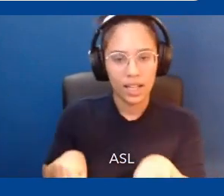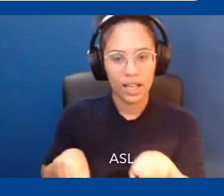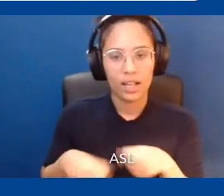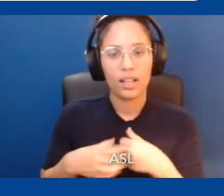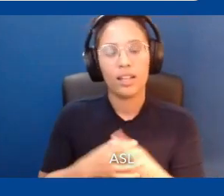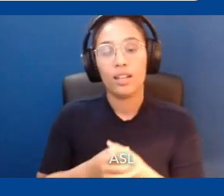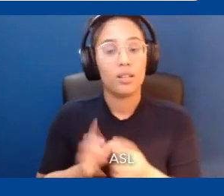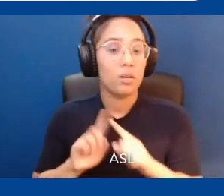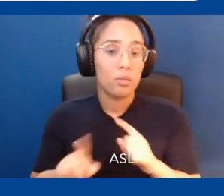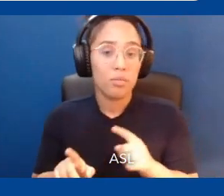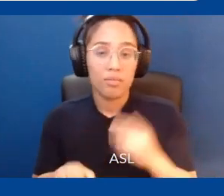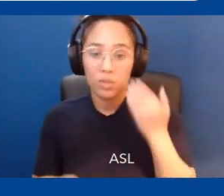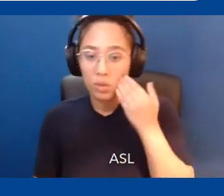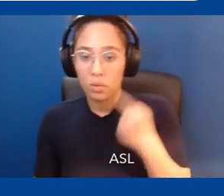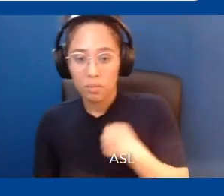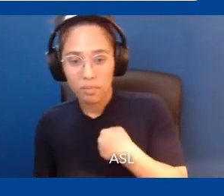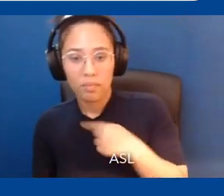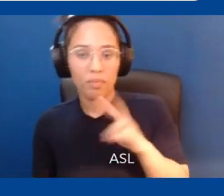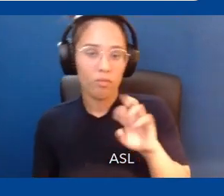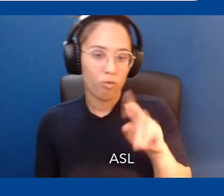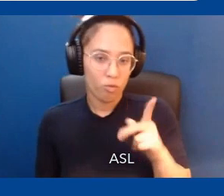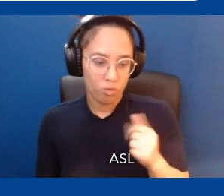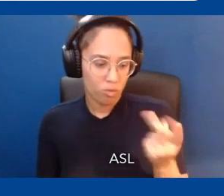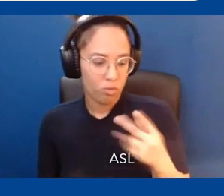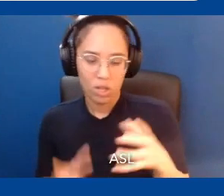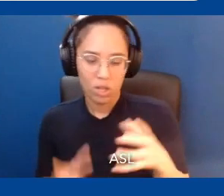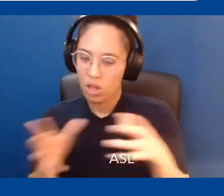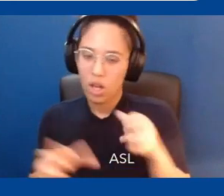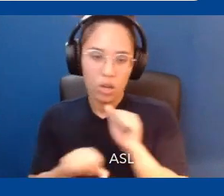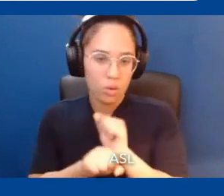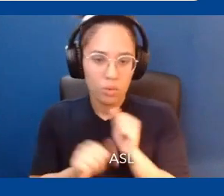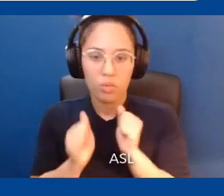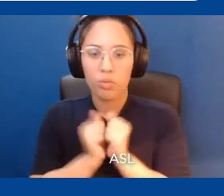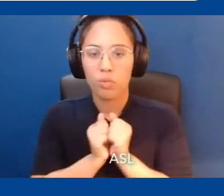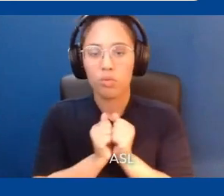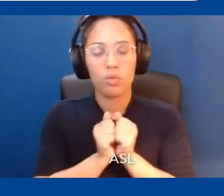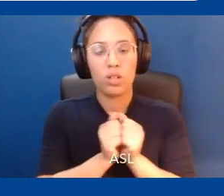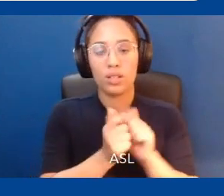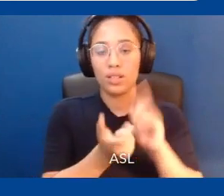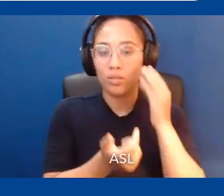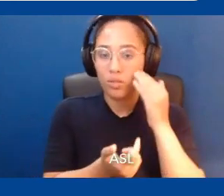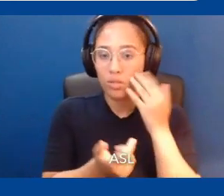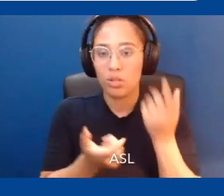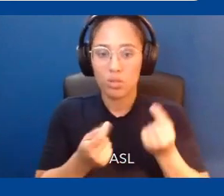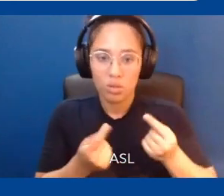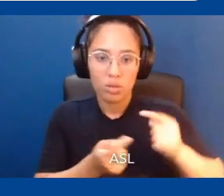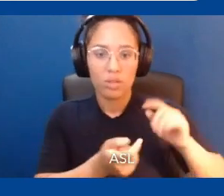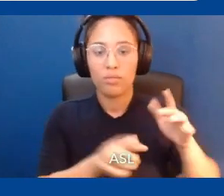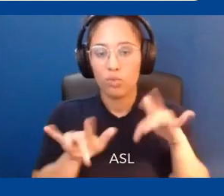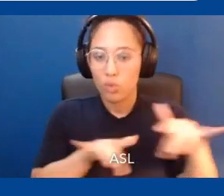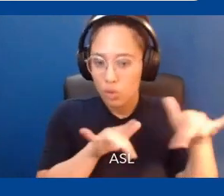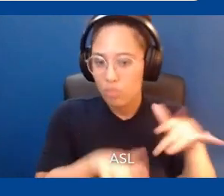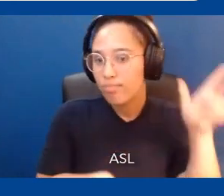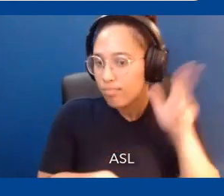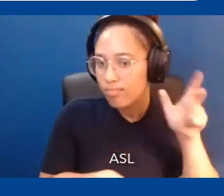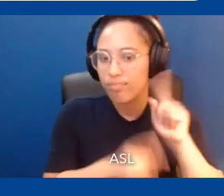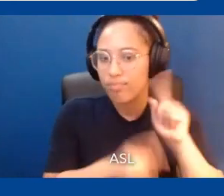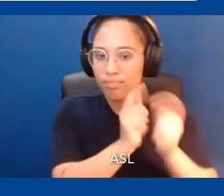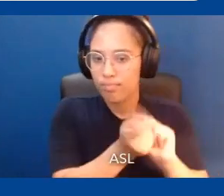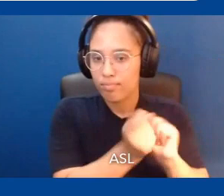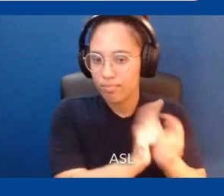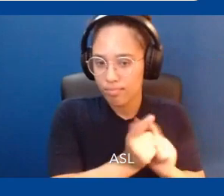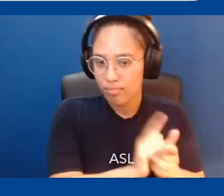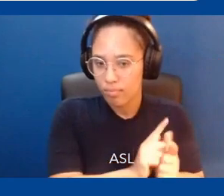lot of work with Cornelis Siep and Nicholas Lokabal to translate a lot of the recordings. It would be